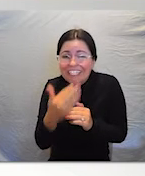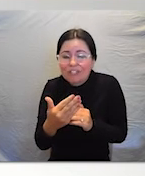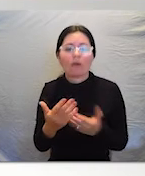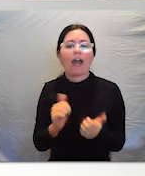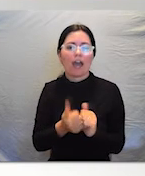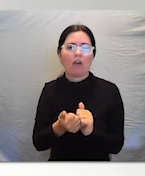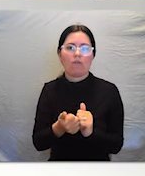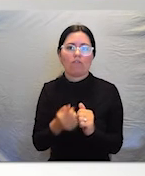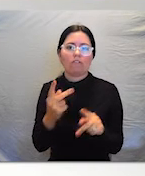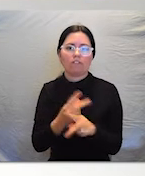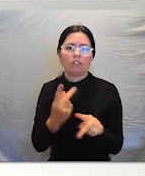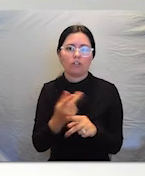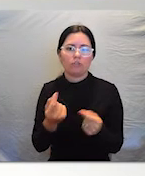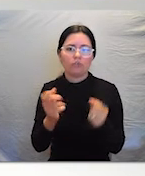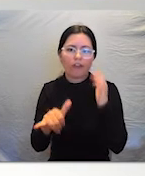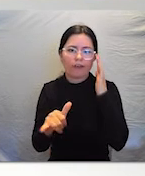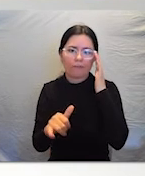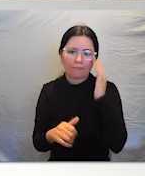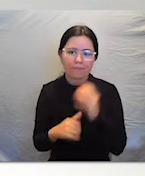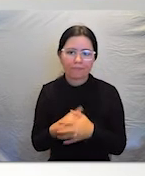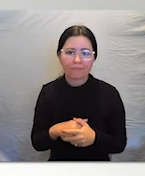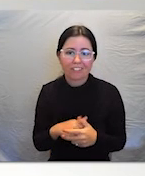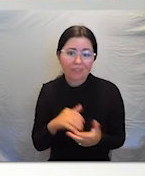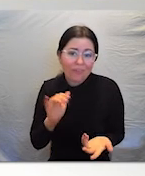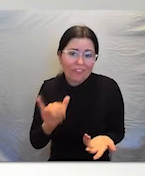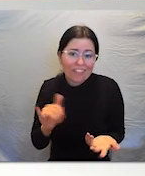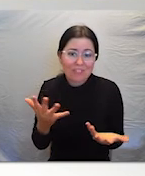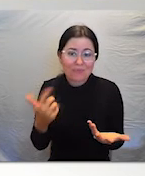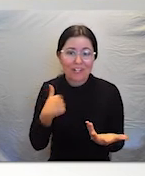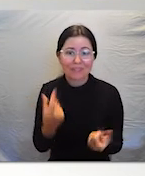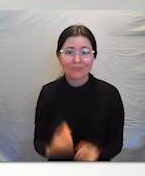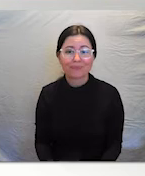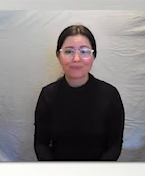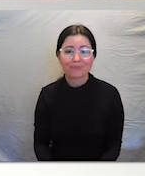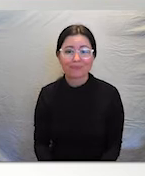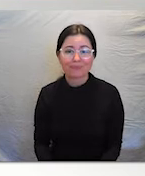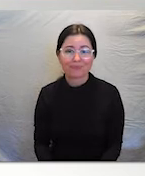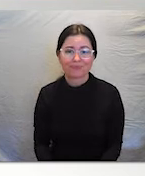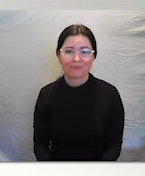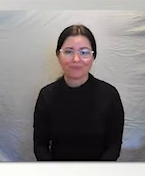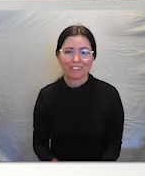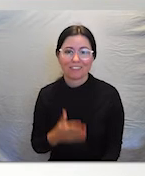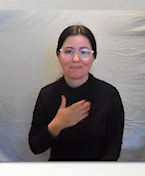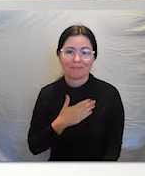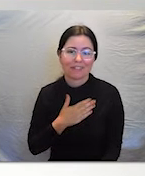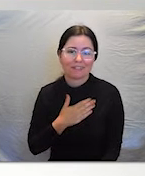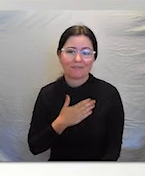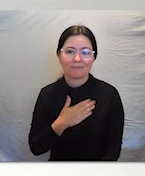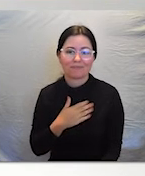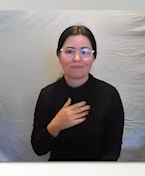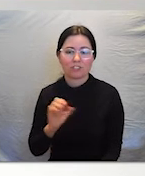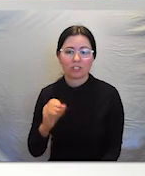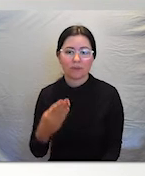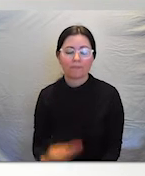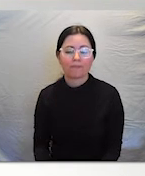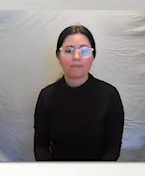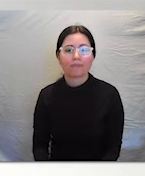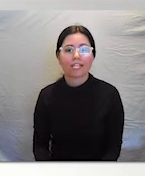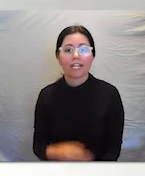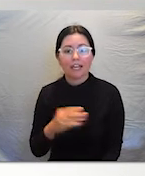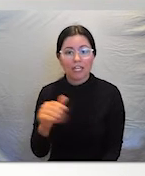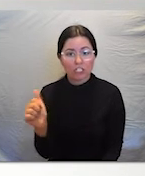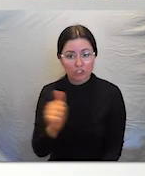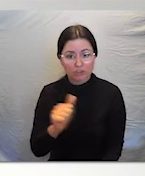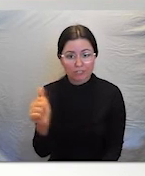way? So that's what I do right now. And transportation and employment